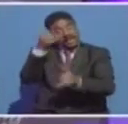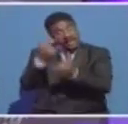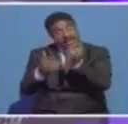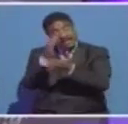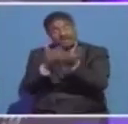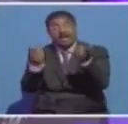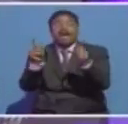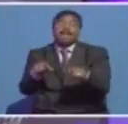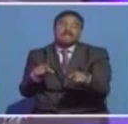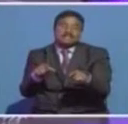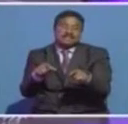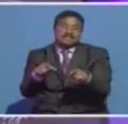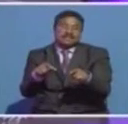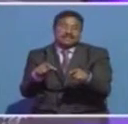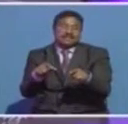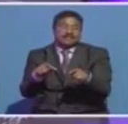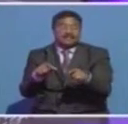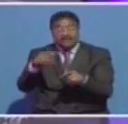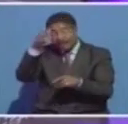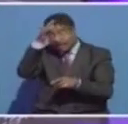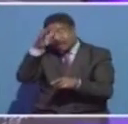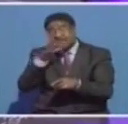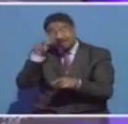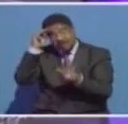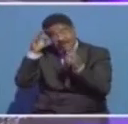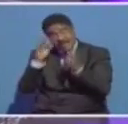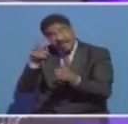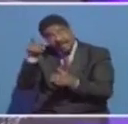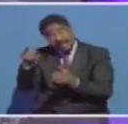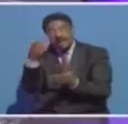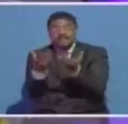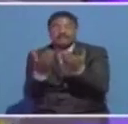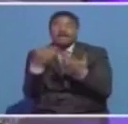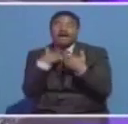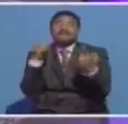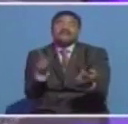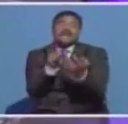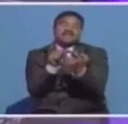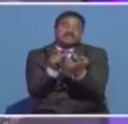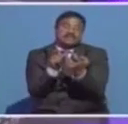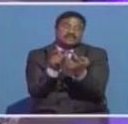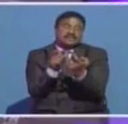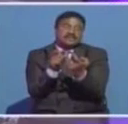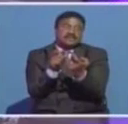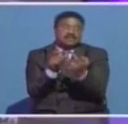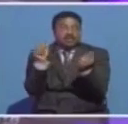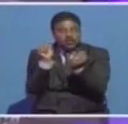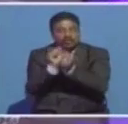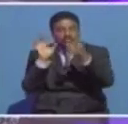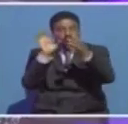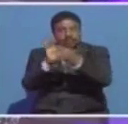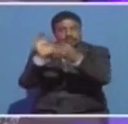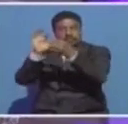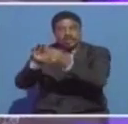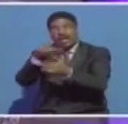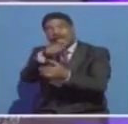happens. Whereas if it's the parent ministry, they may have challenges in marshalling the other sectors who need to come